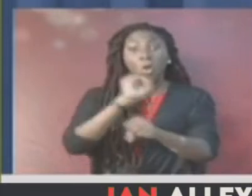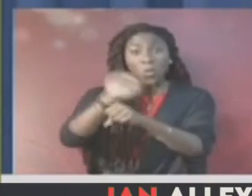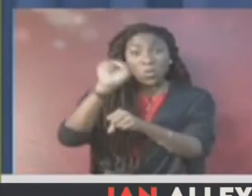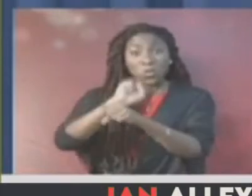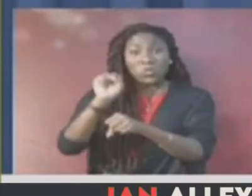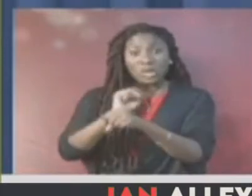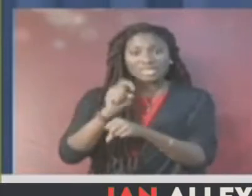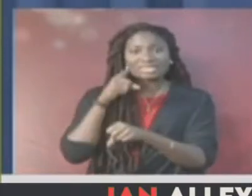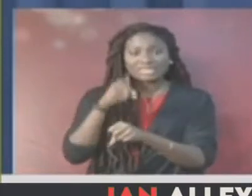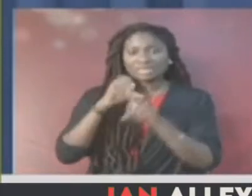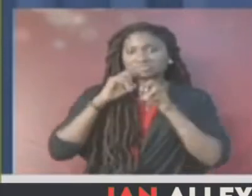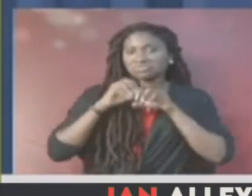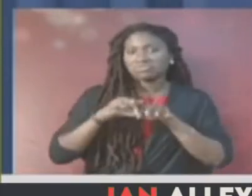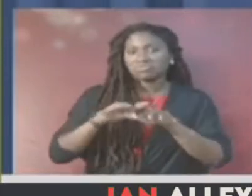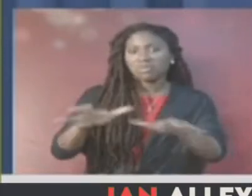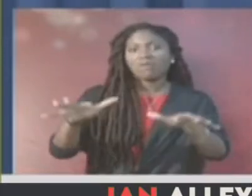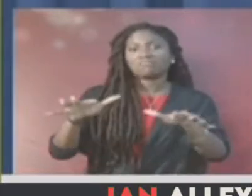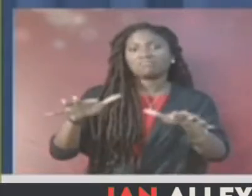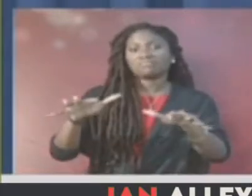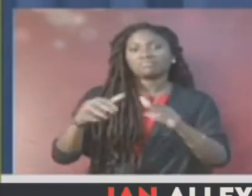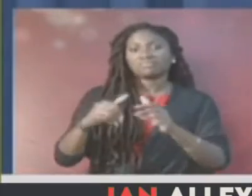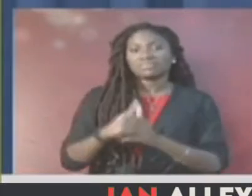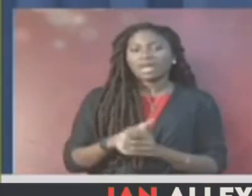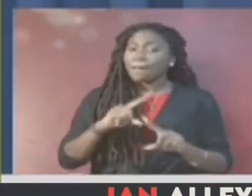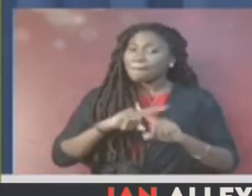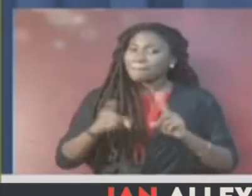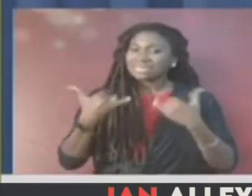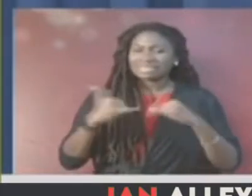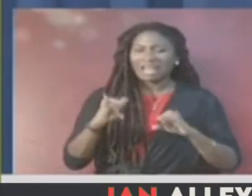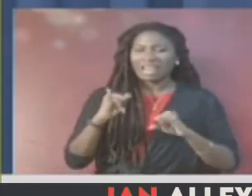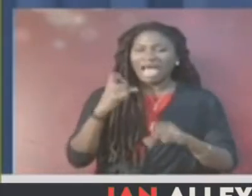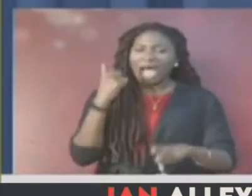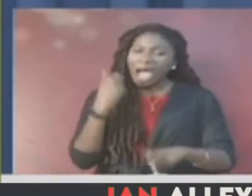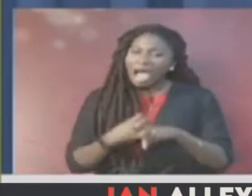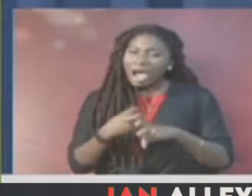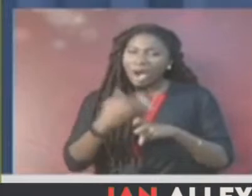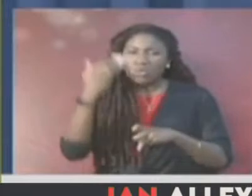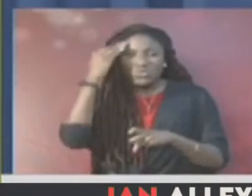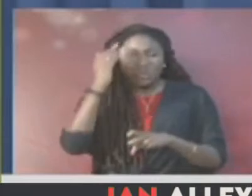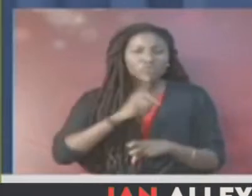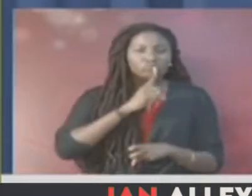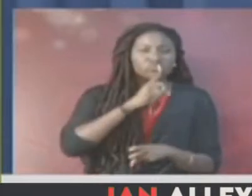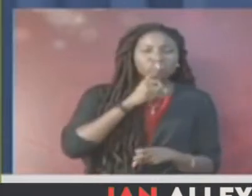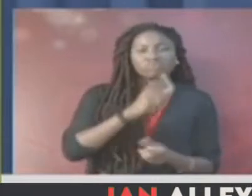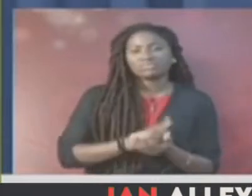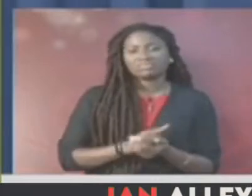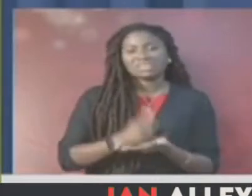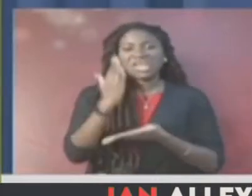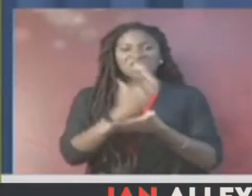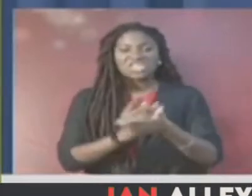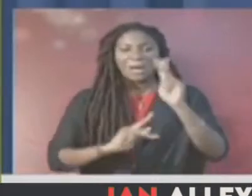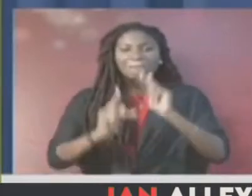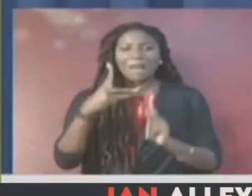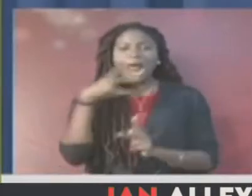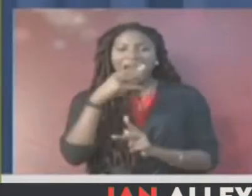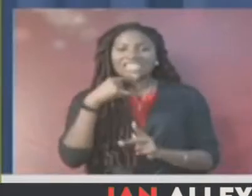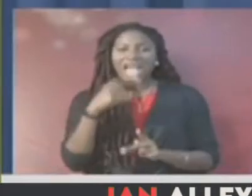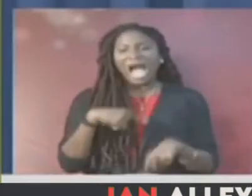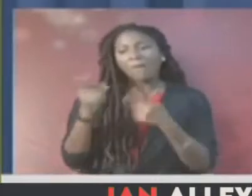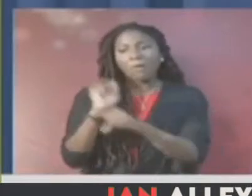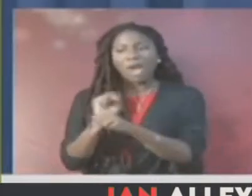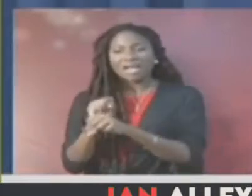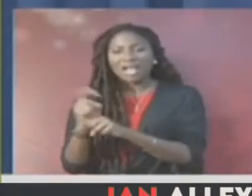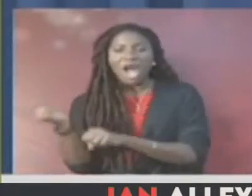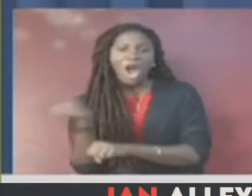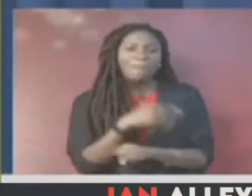said clearly that historically it's difficult to tell where you have been. A lot of people just say you went to work and you came back home. They forget all the